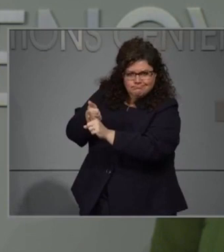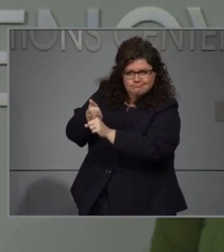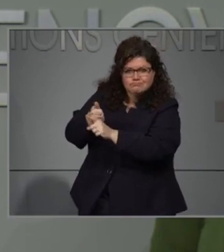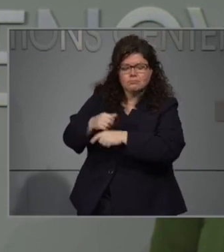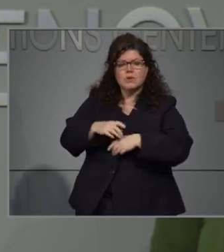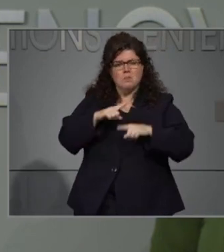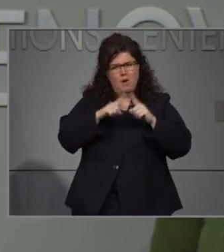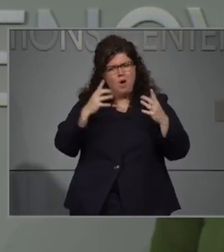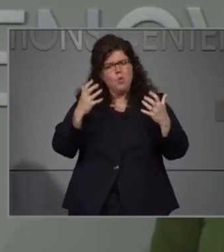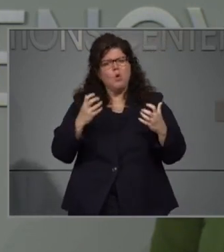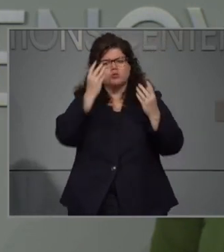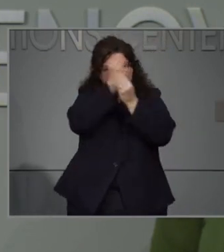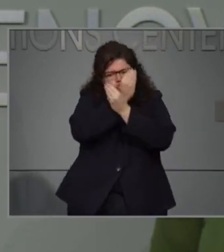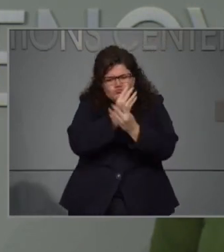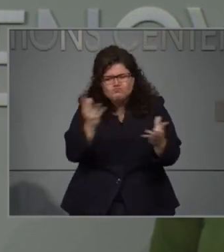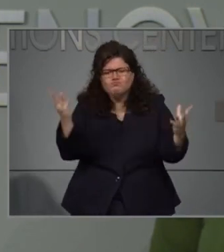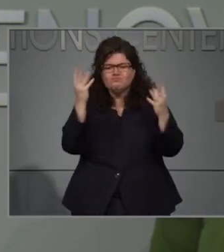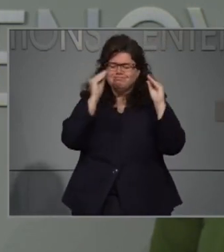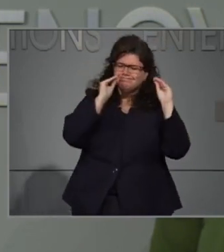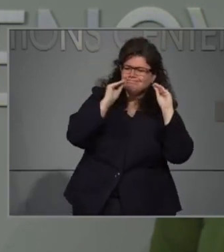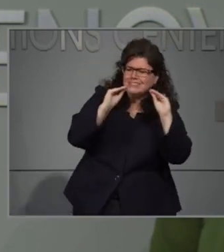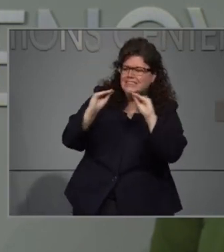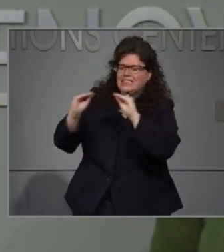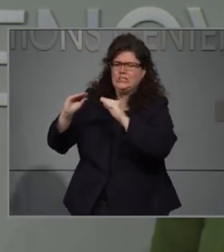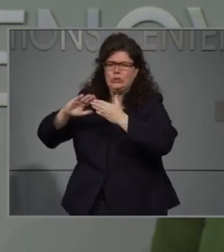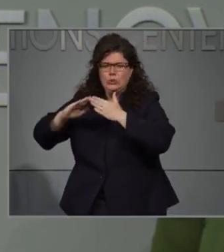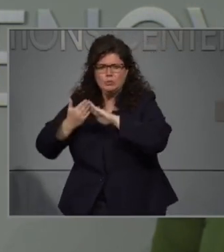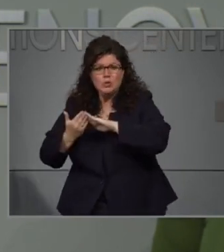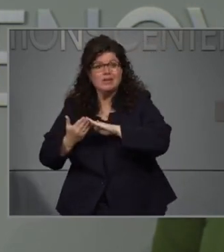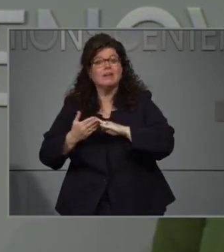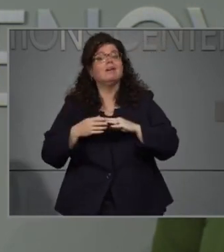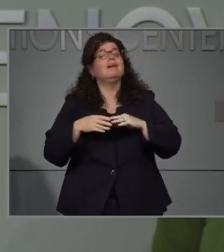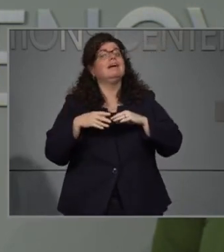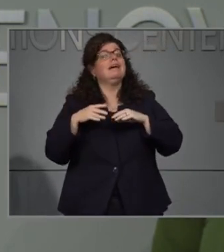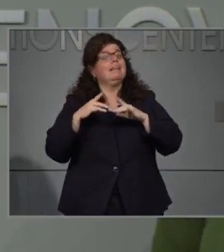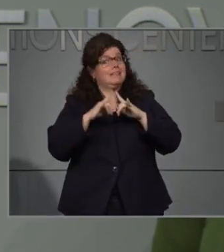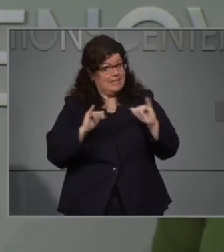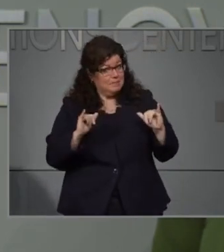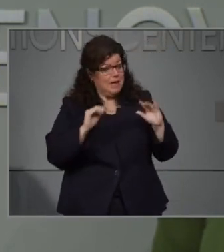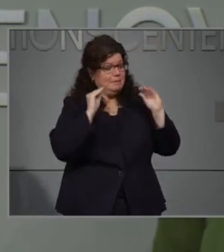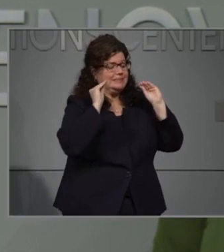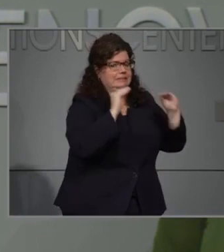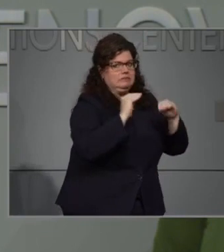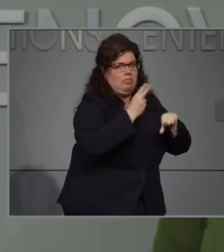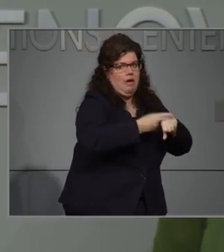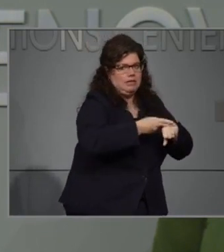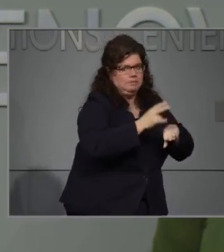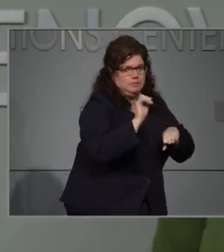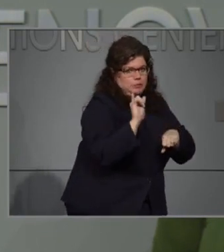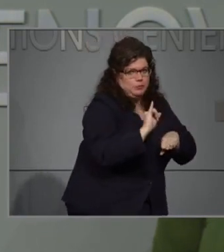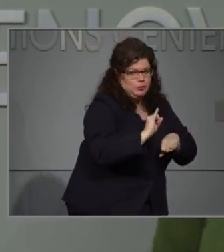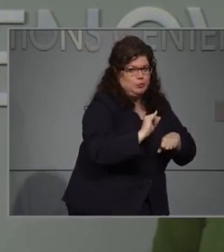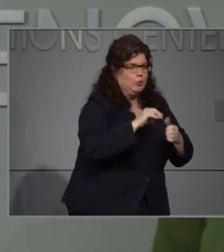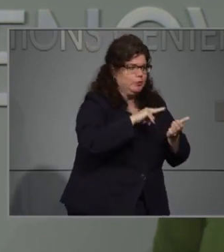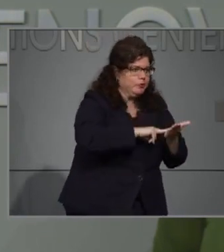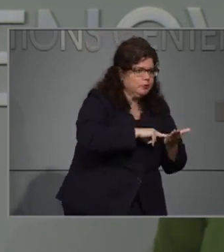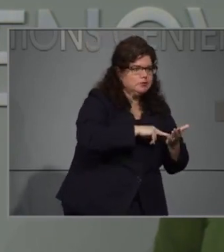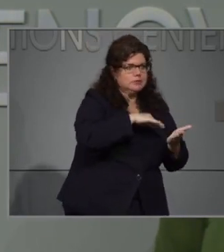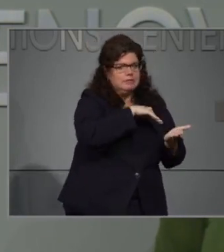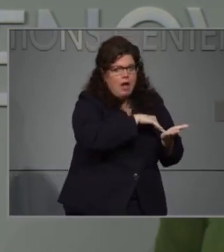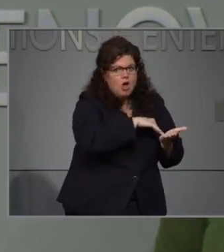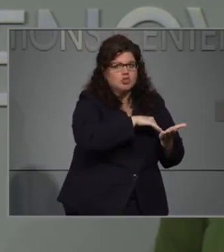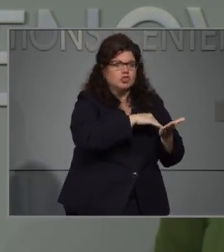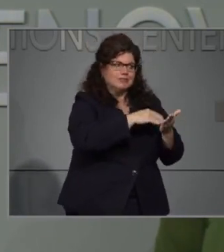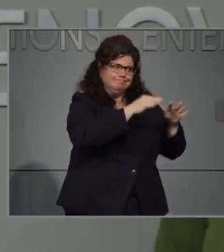we inform our hospital organizations, our people working in triage to really not turn